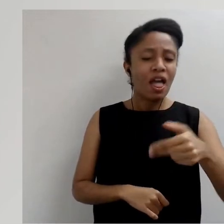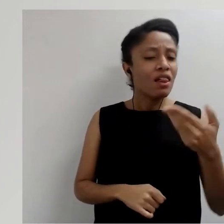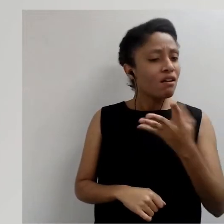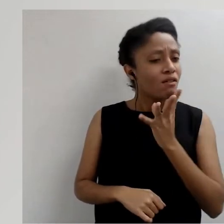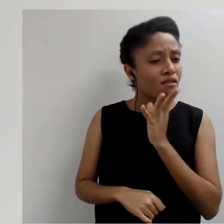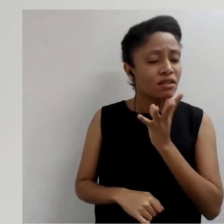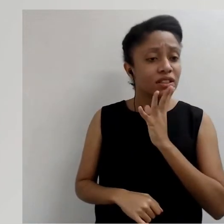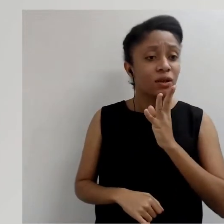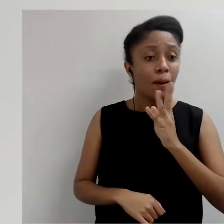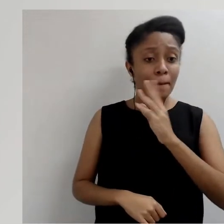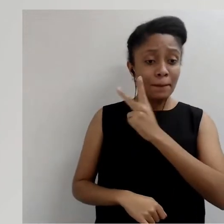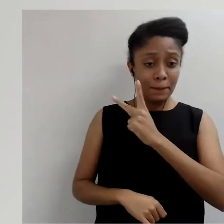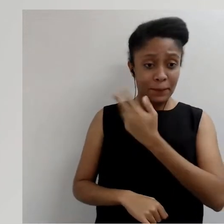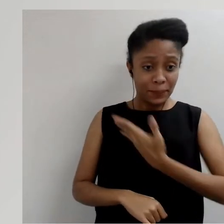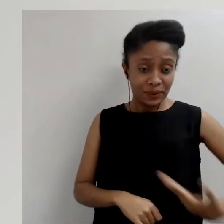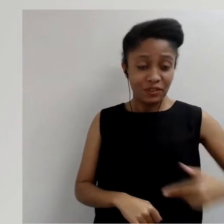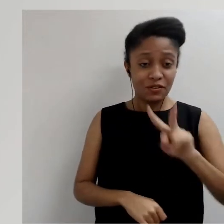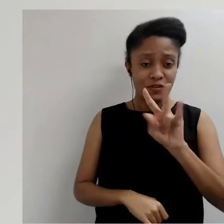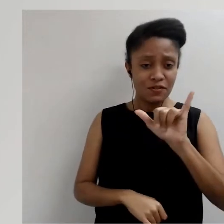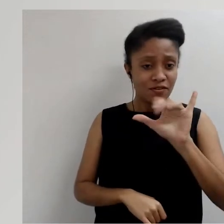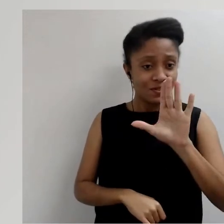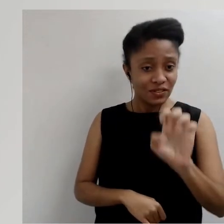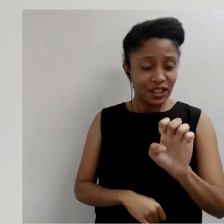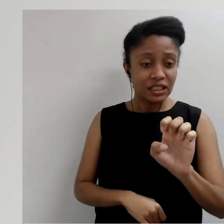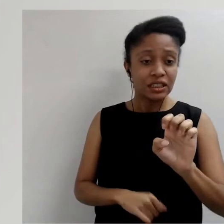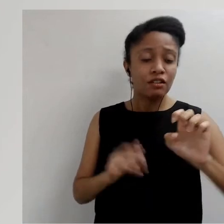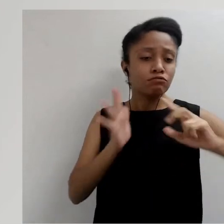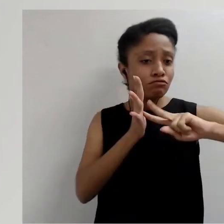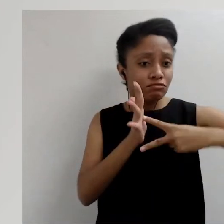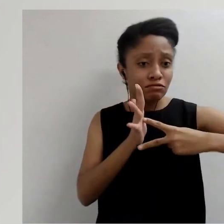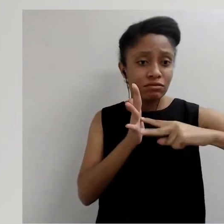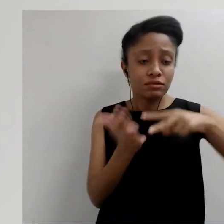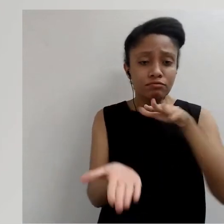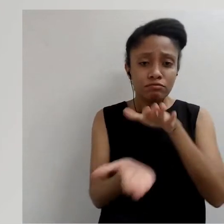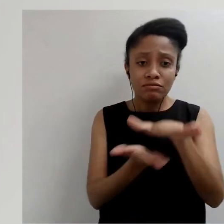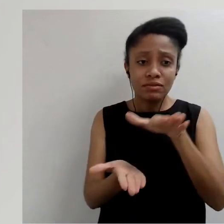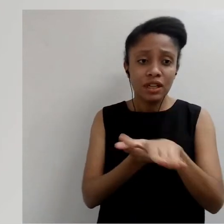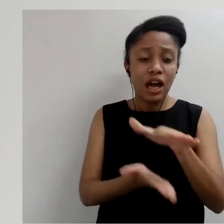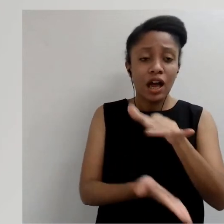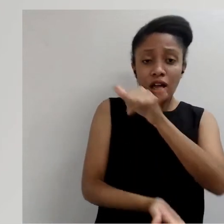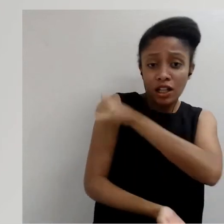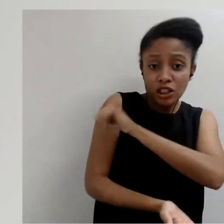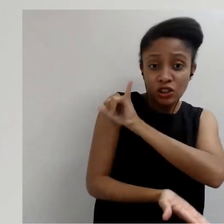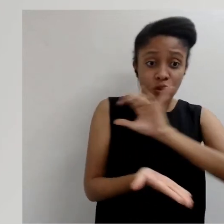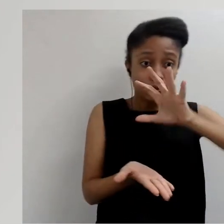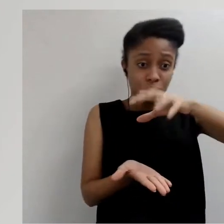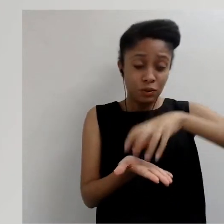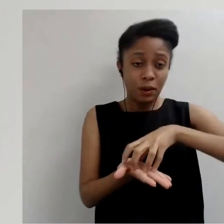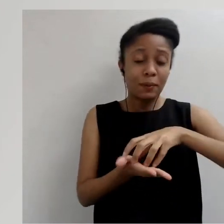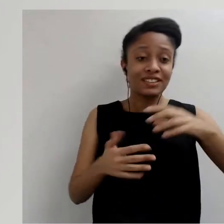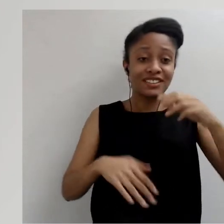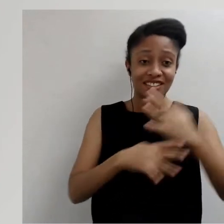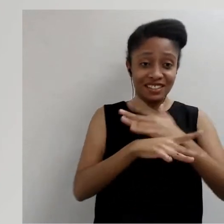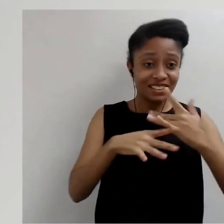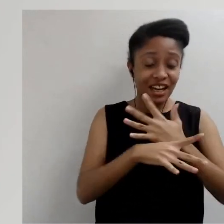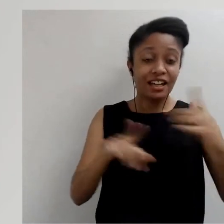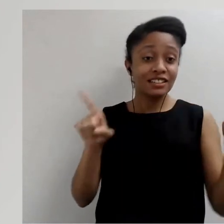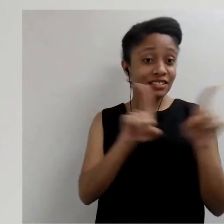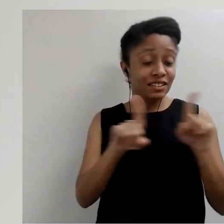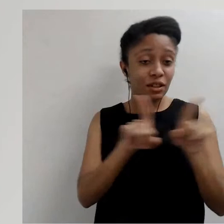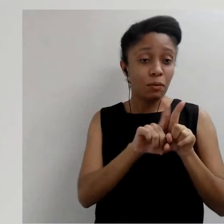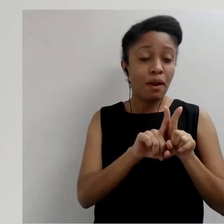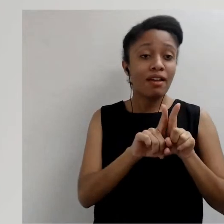Dafon is the Vice President of the printing industry of the municipality of Rio de Janeiro